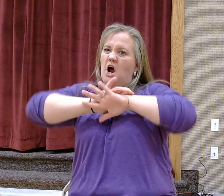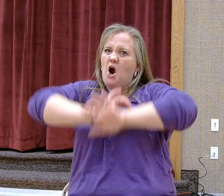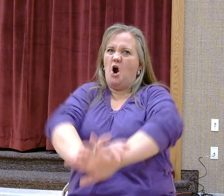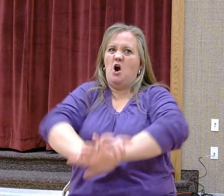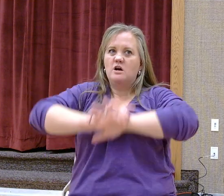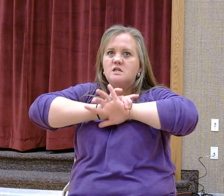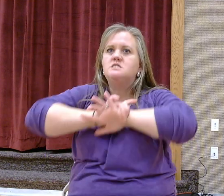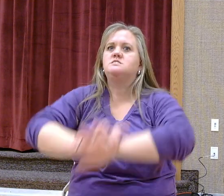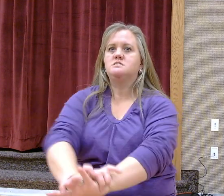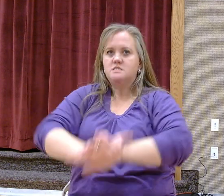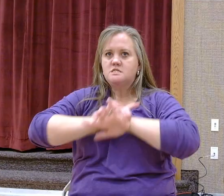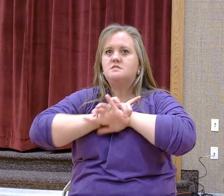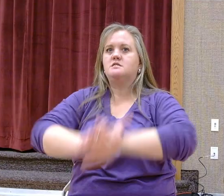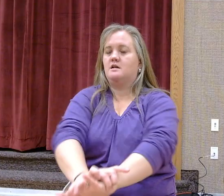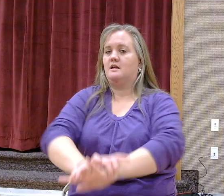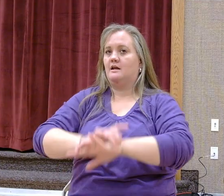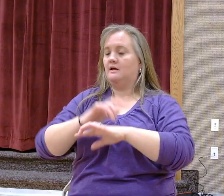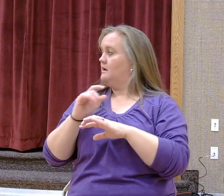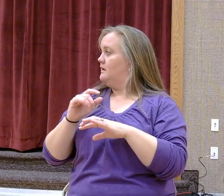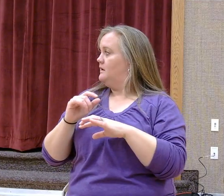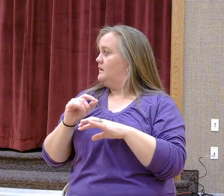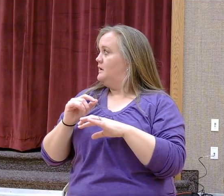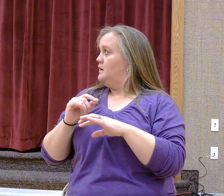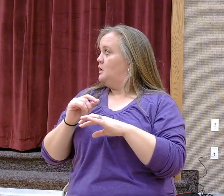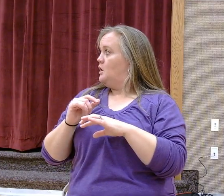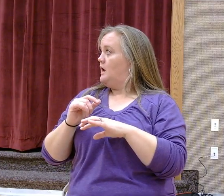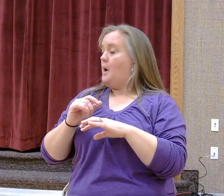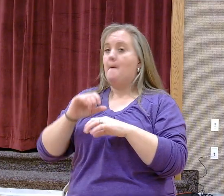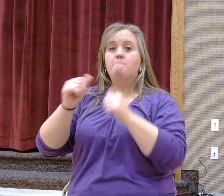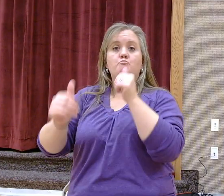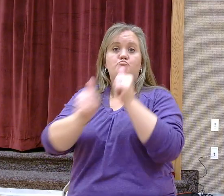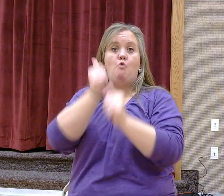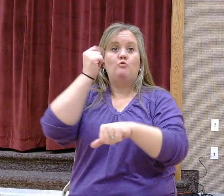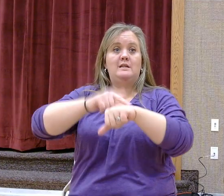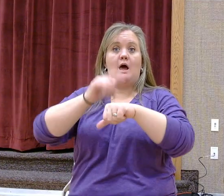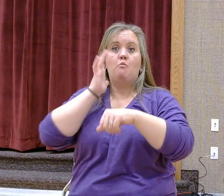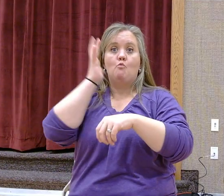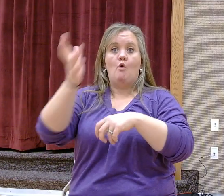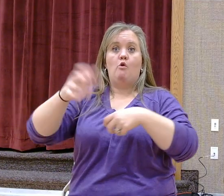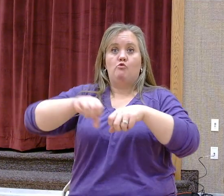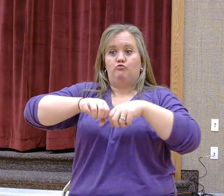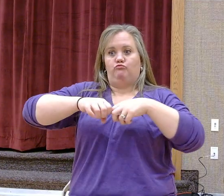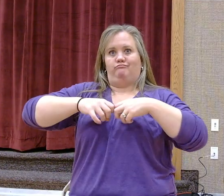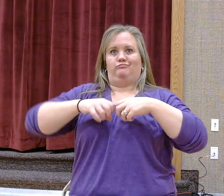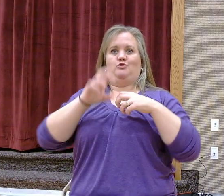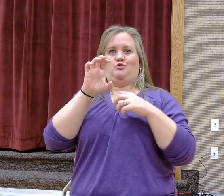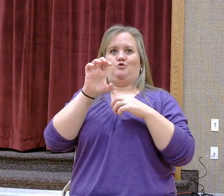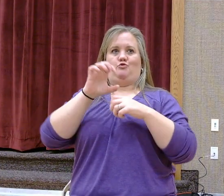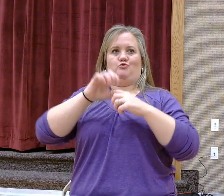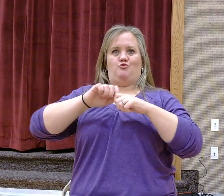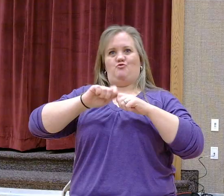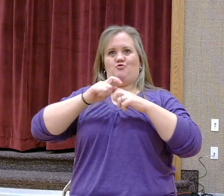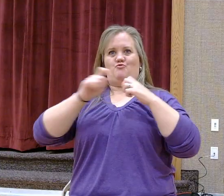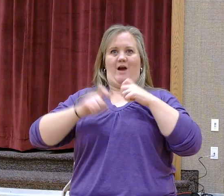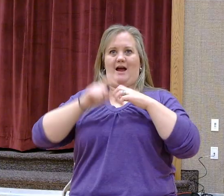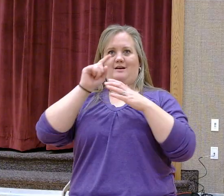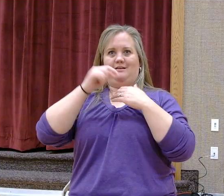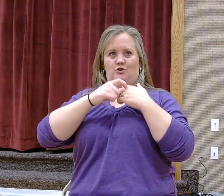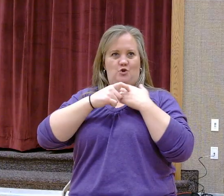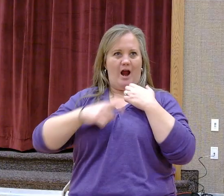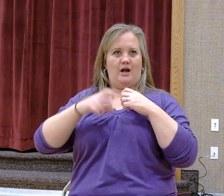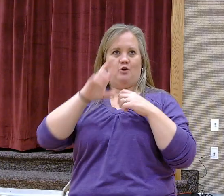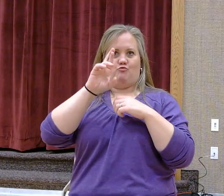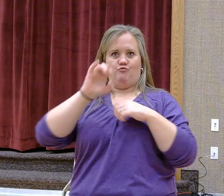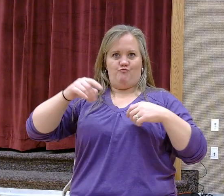hard. This most of the times cracks ribs. We have what's called a Lucas device that we use now. And